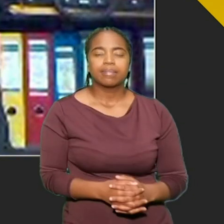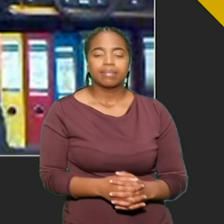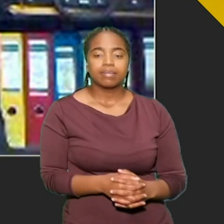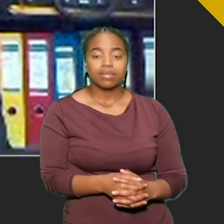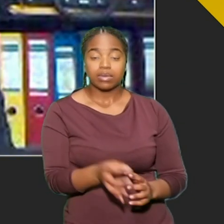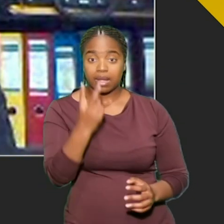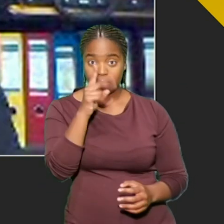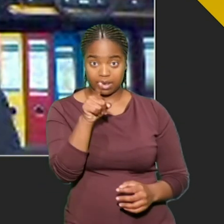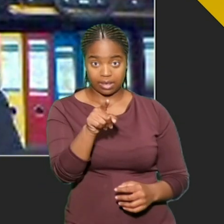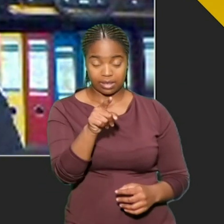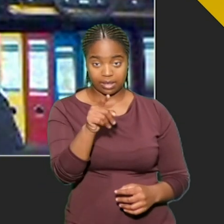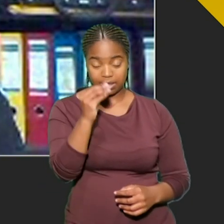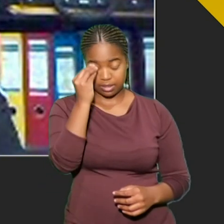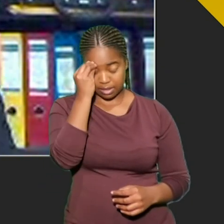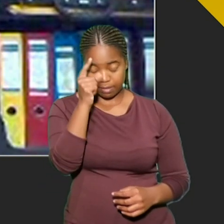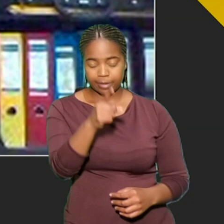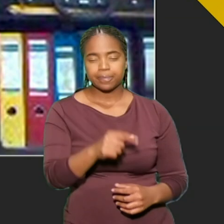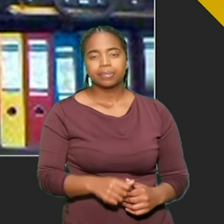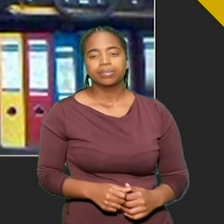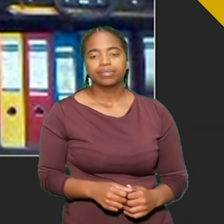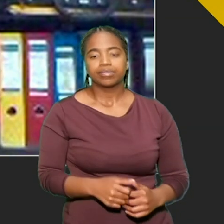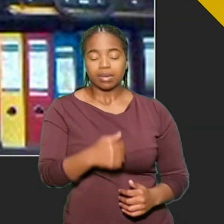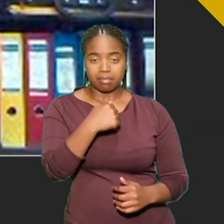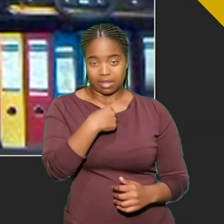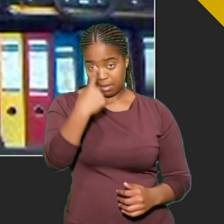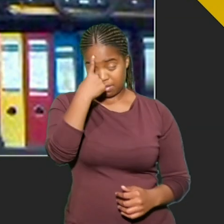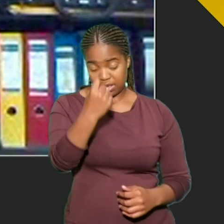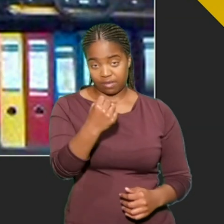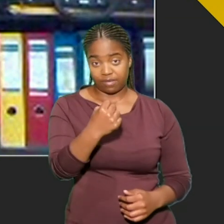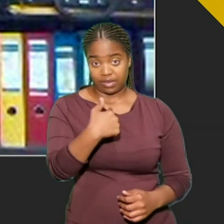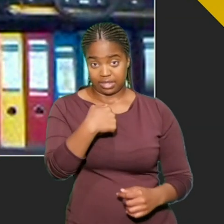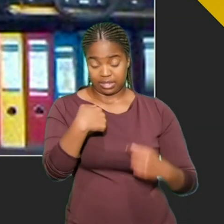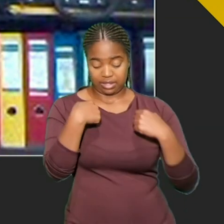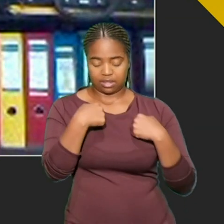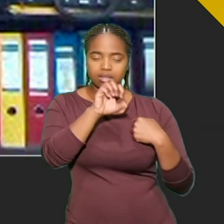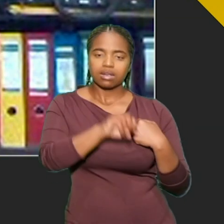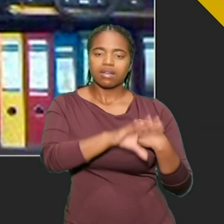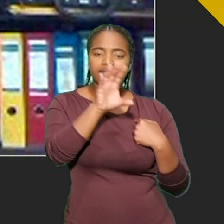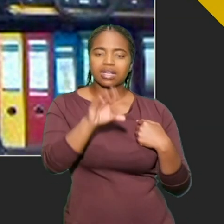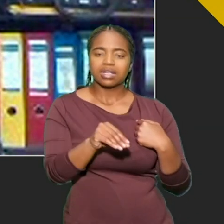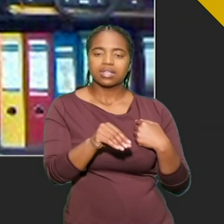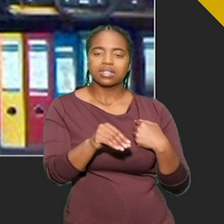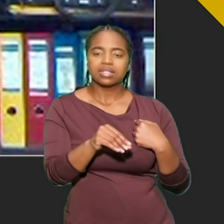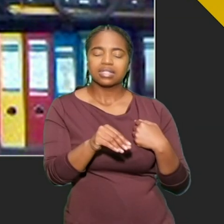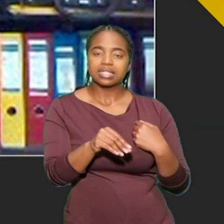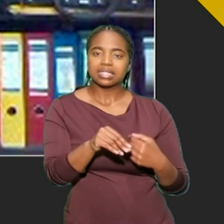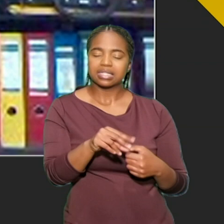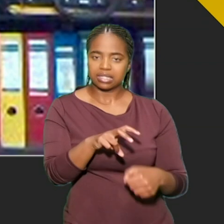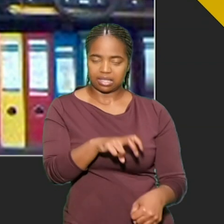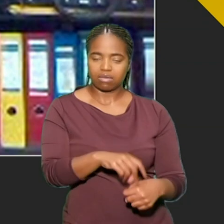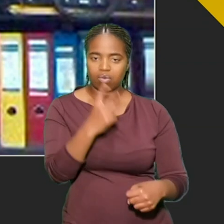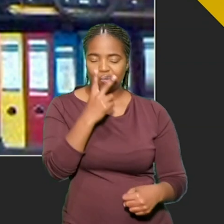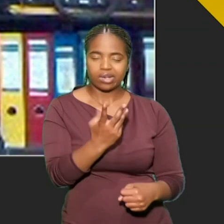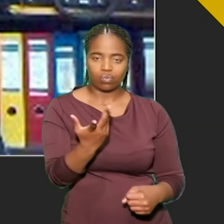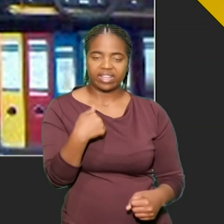Lendaba is one of the areas I believe as South Africa, we've got to just look ourselves in the face